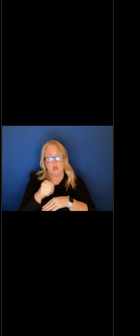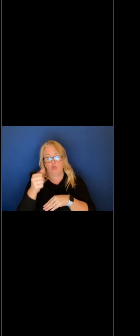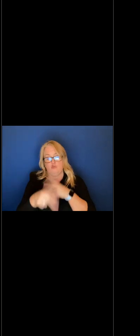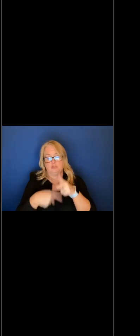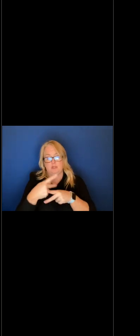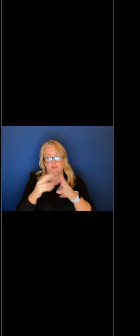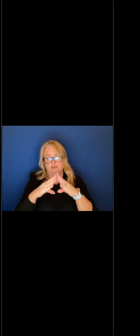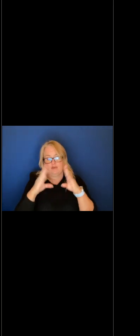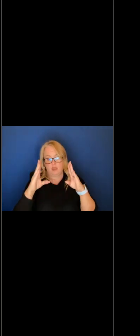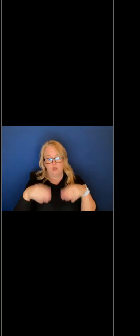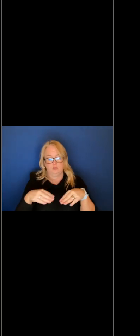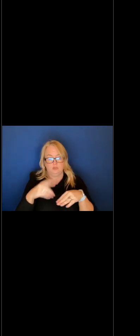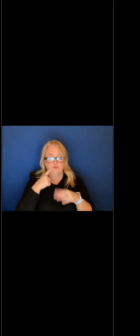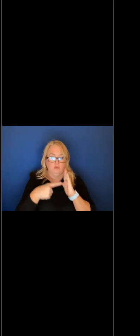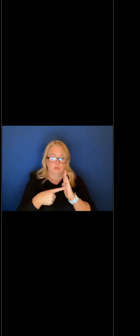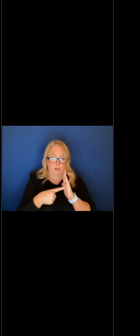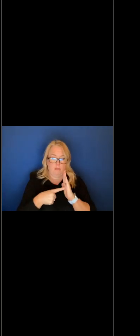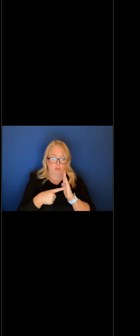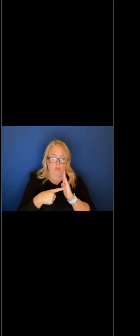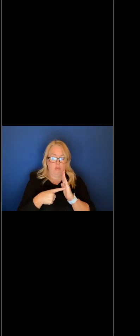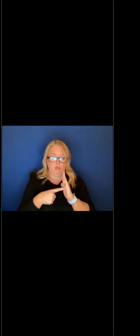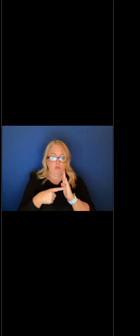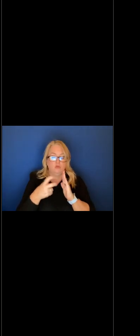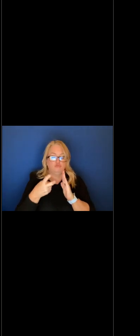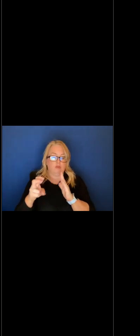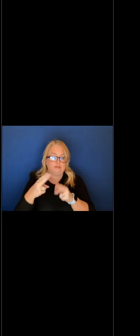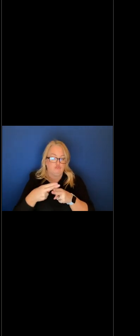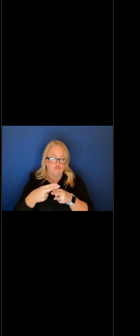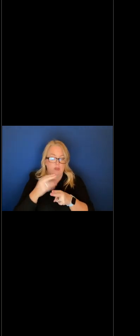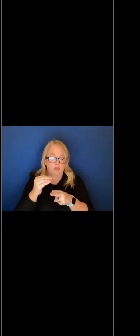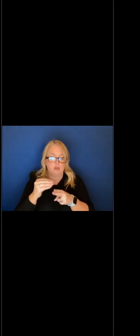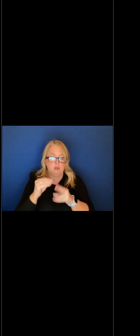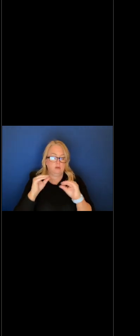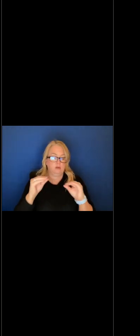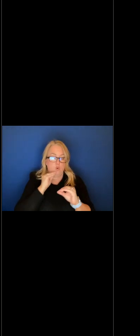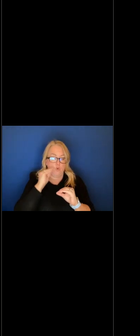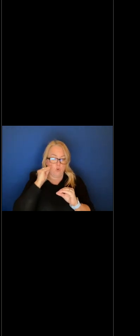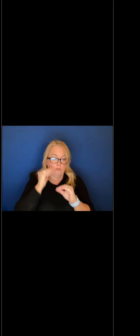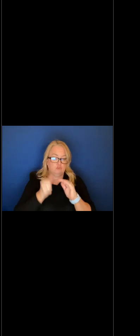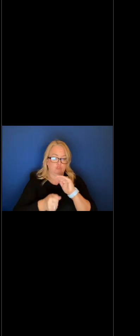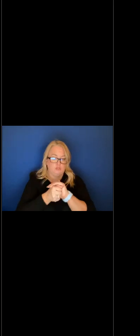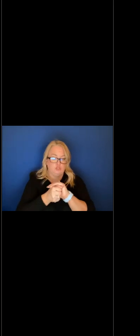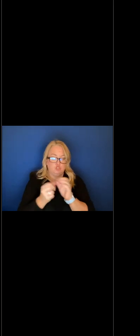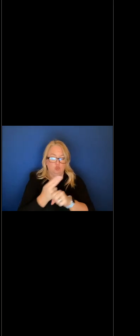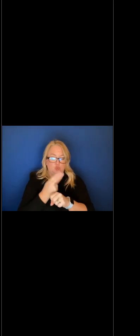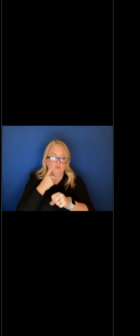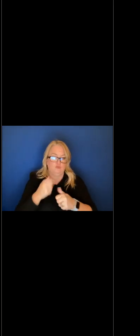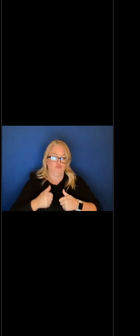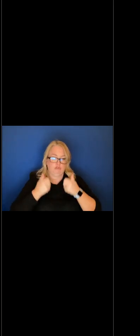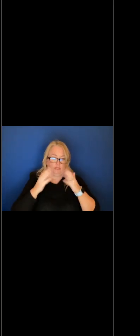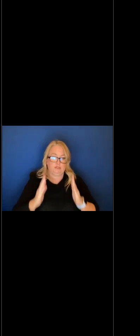of housing, for example, transitional and homeless shelters that are used as a residence.